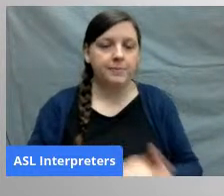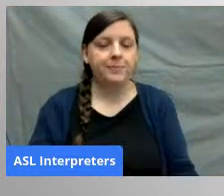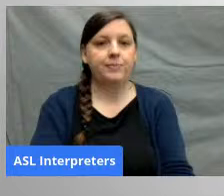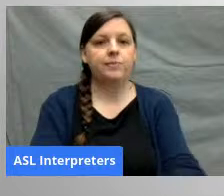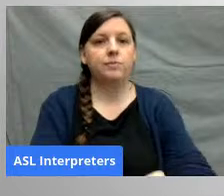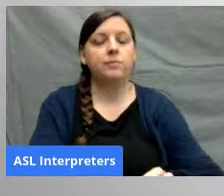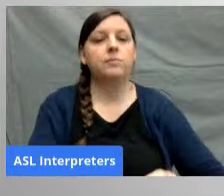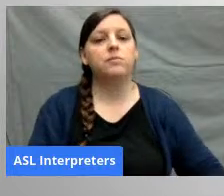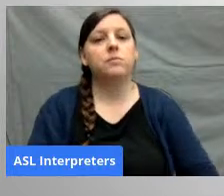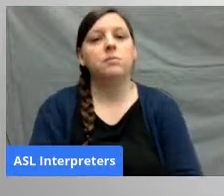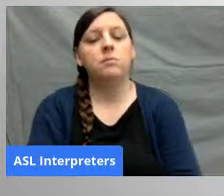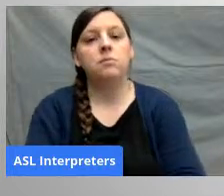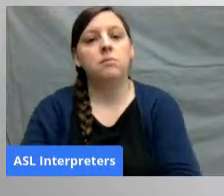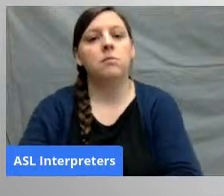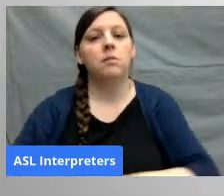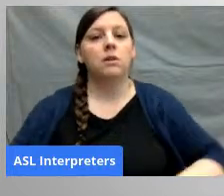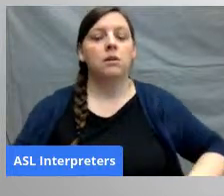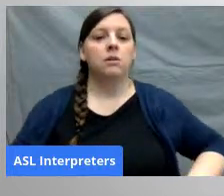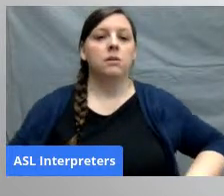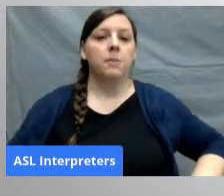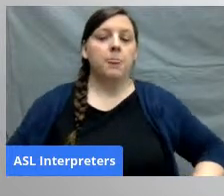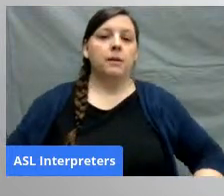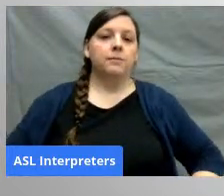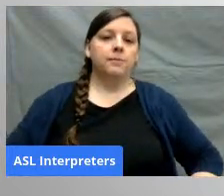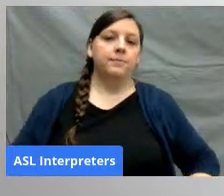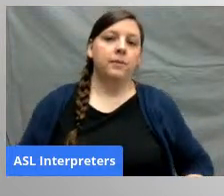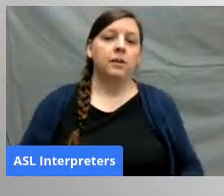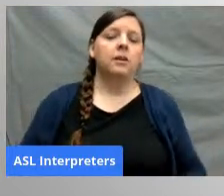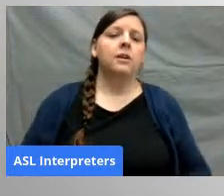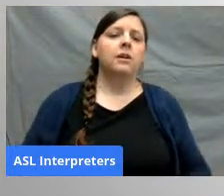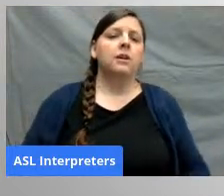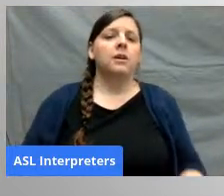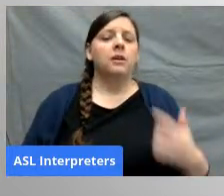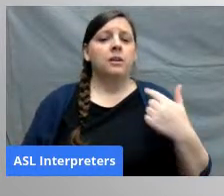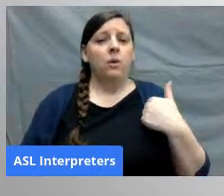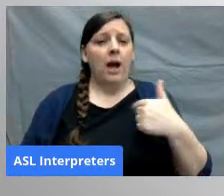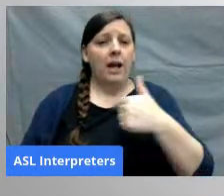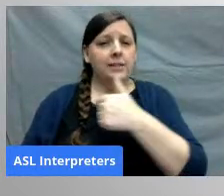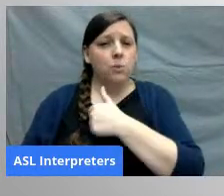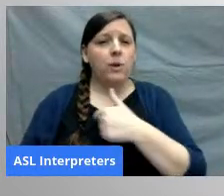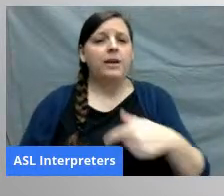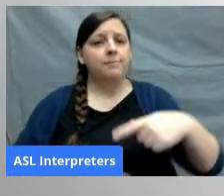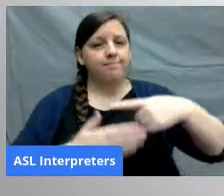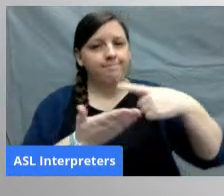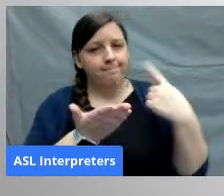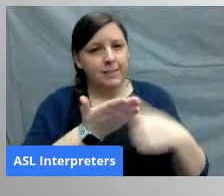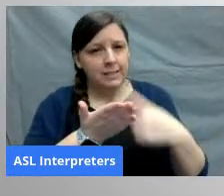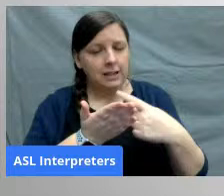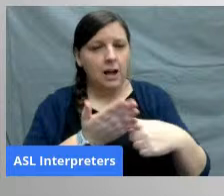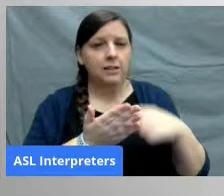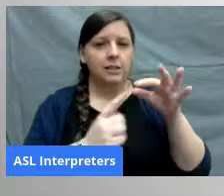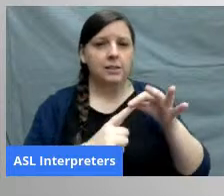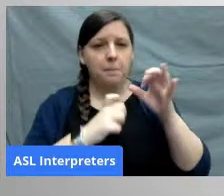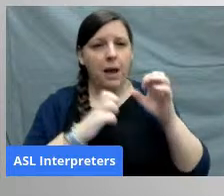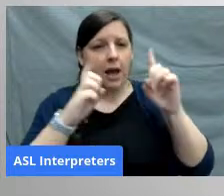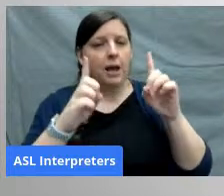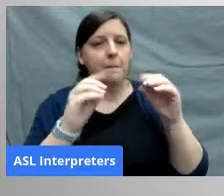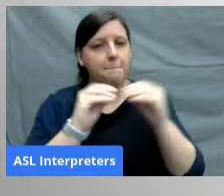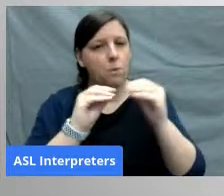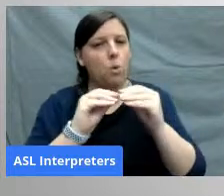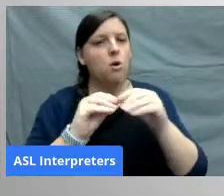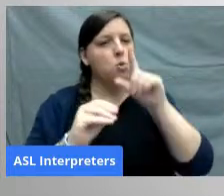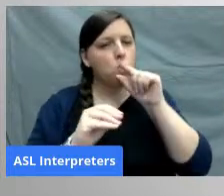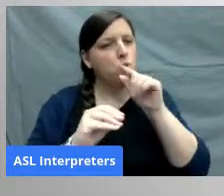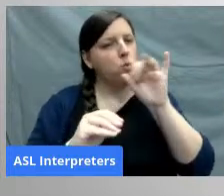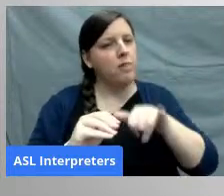As we dig a little deeper into special education, I just wanted to add this slide to give you more